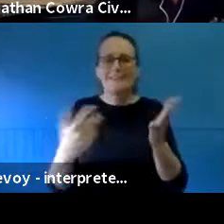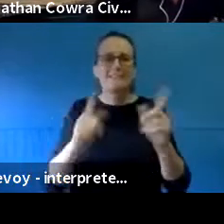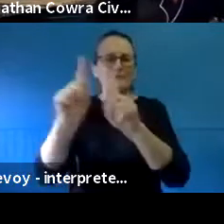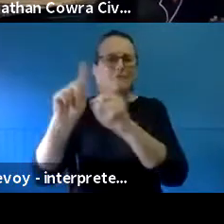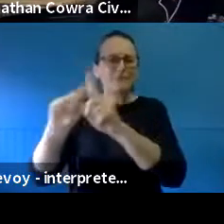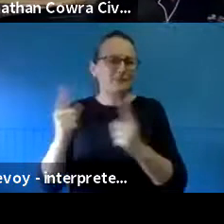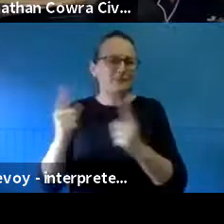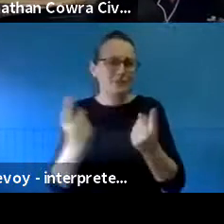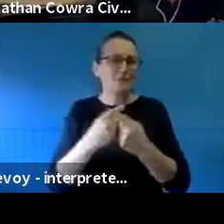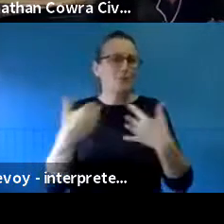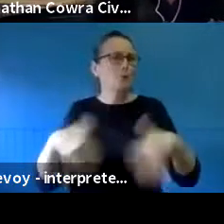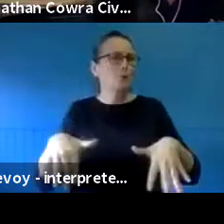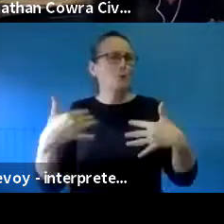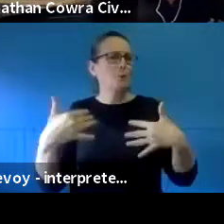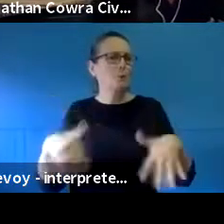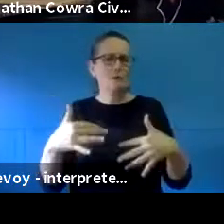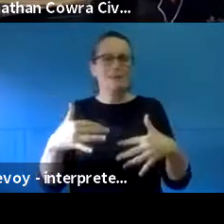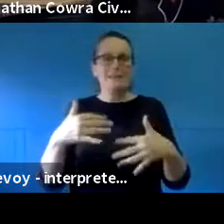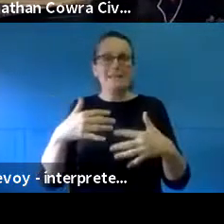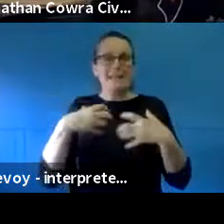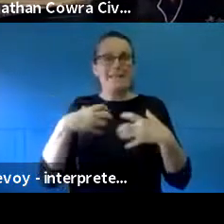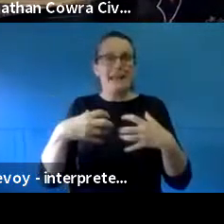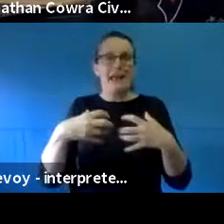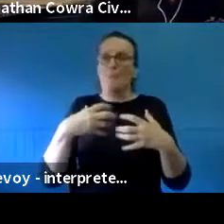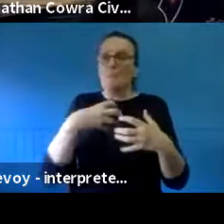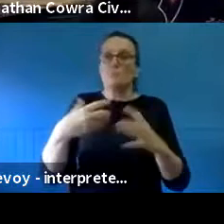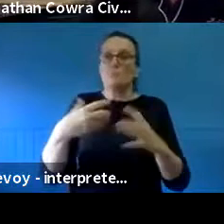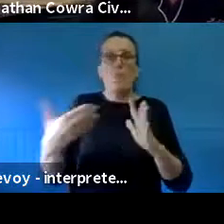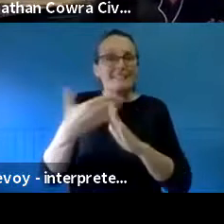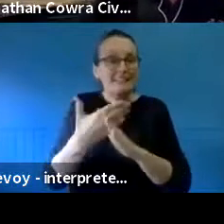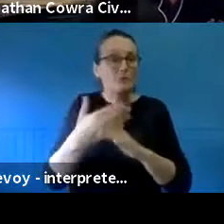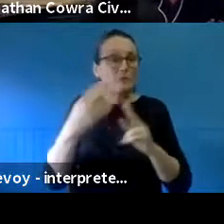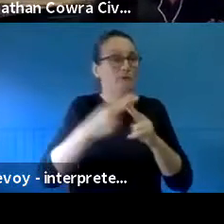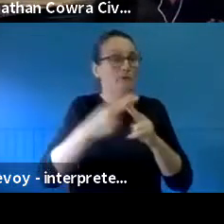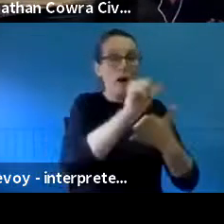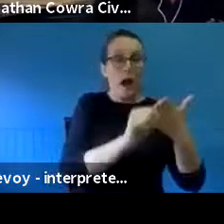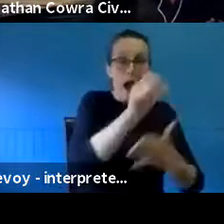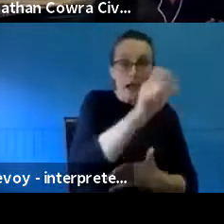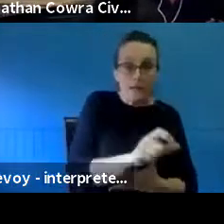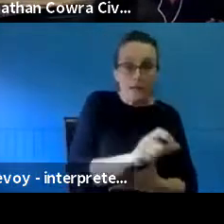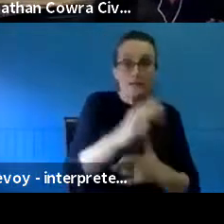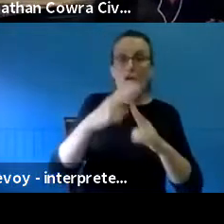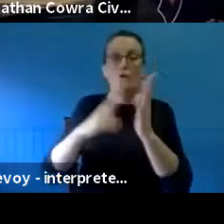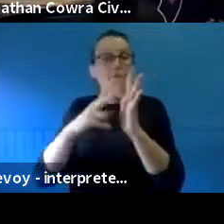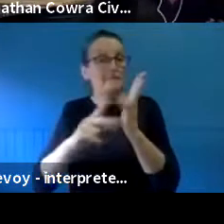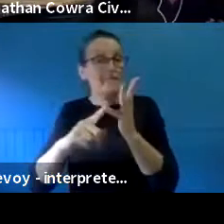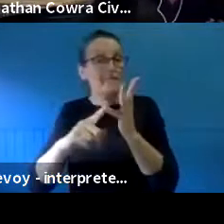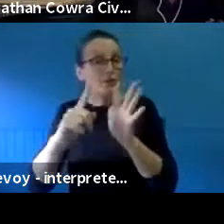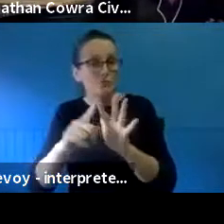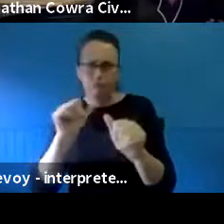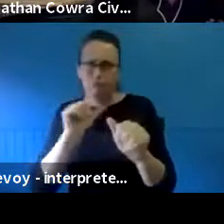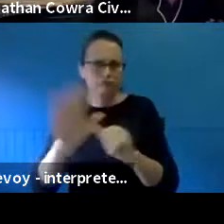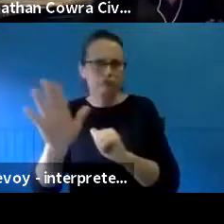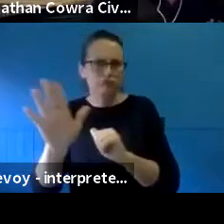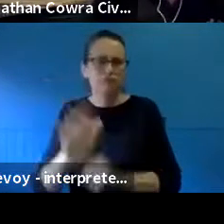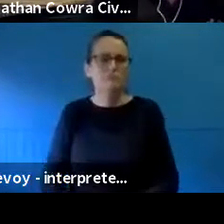coming out now that are just so much more accessible for artists to use, to venues to use, and that's, I think, is going to be a great thing as well, and has been a great thing I've seen